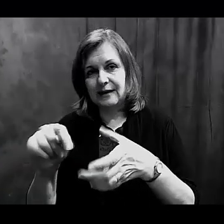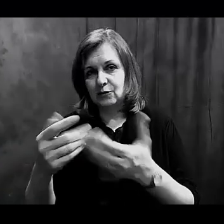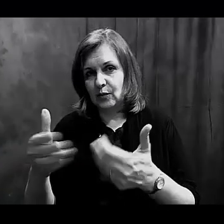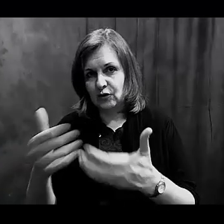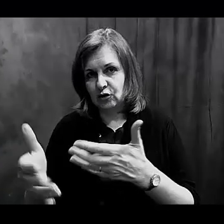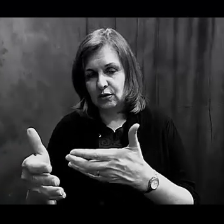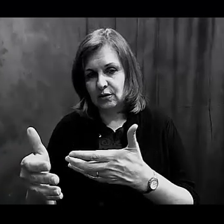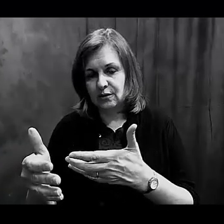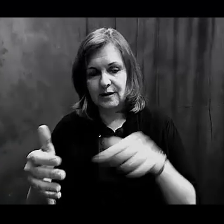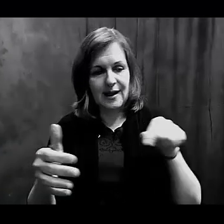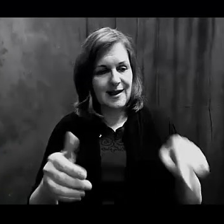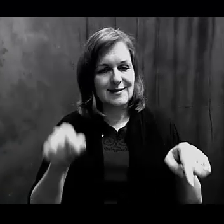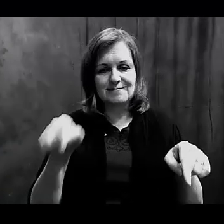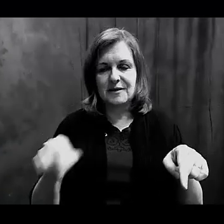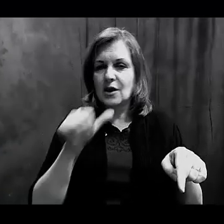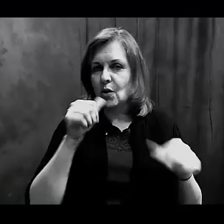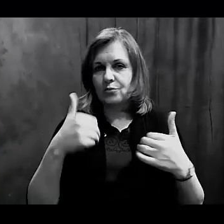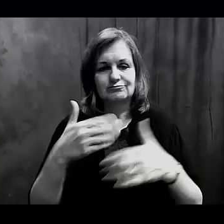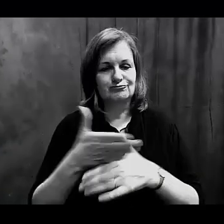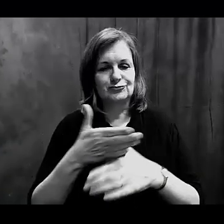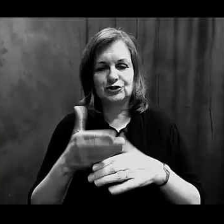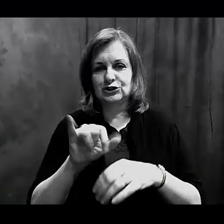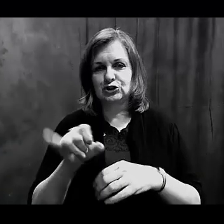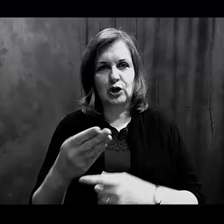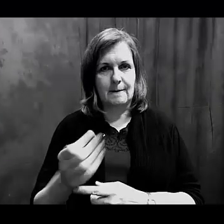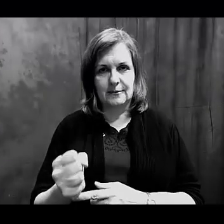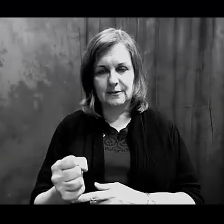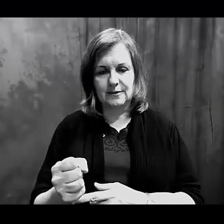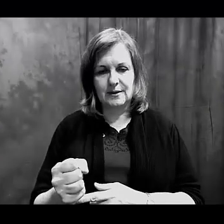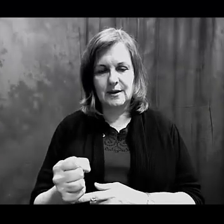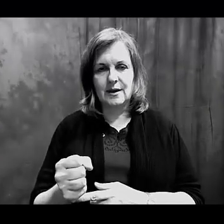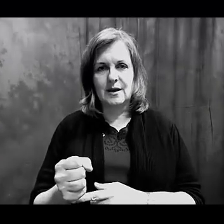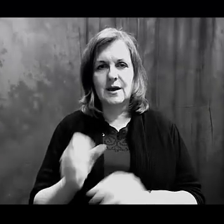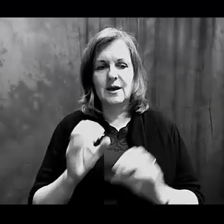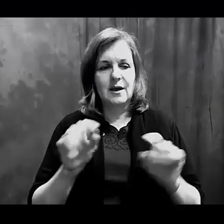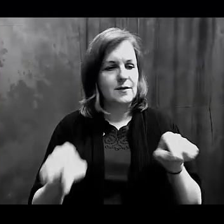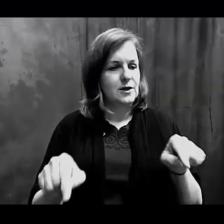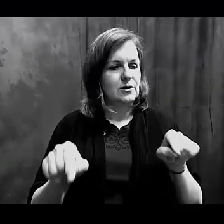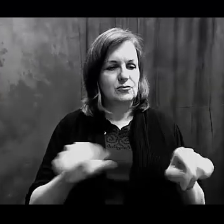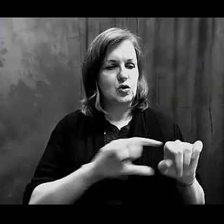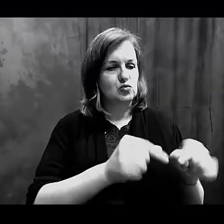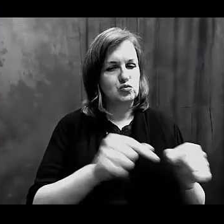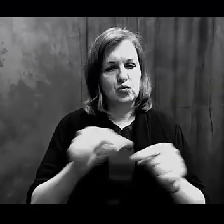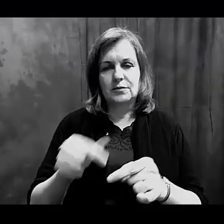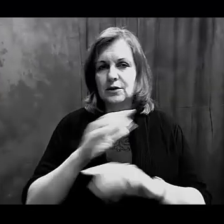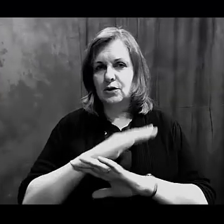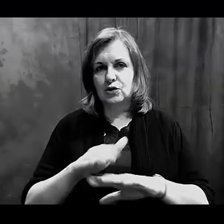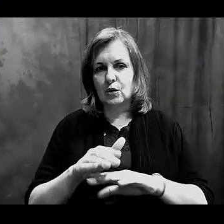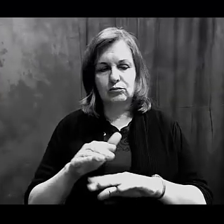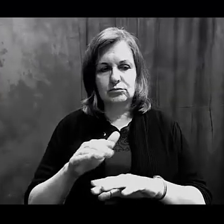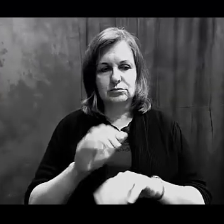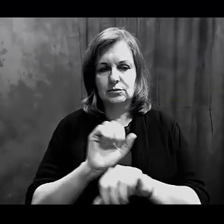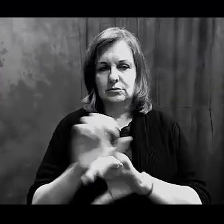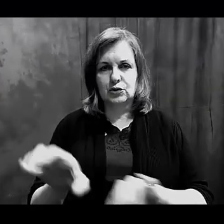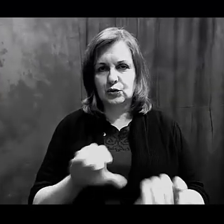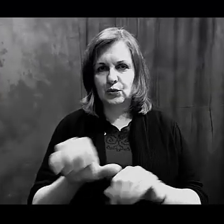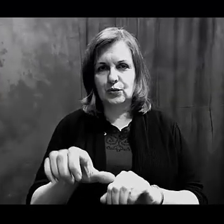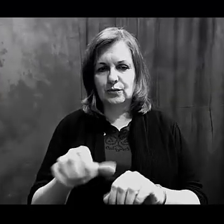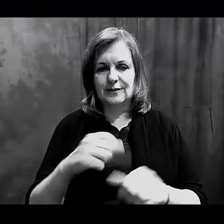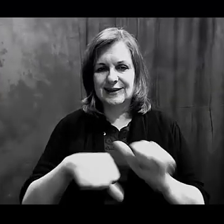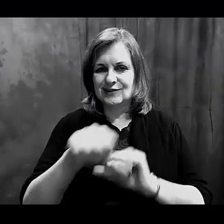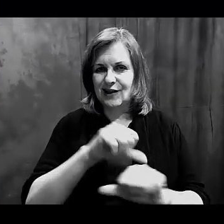nest, and never the two shall mix. We don't see overlap between these, but what we